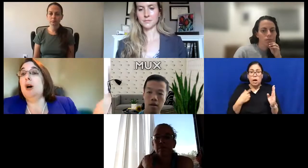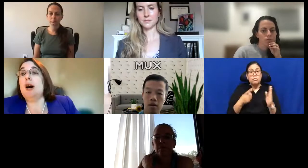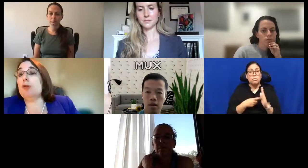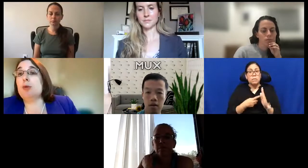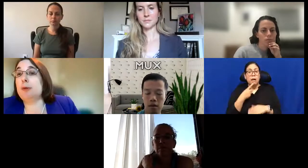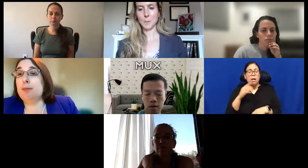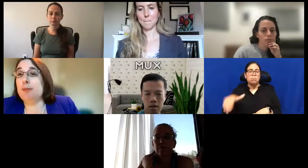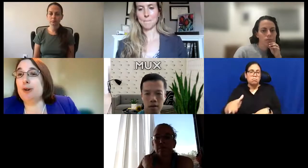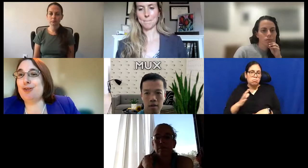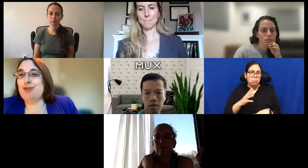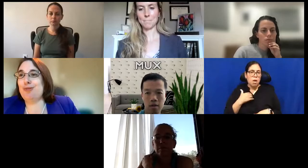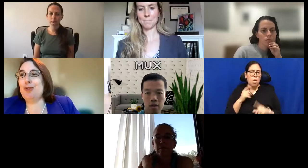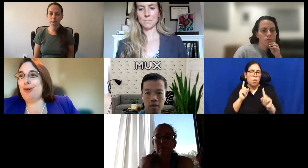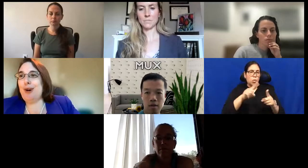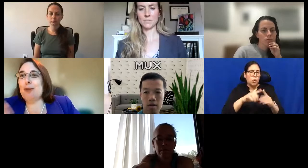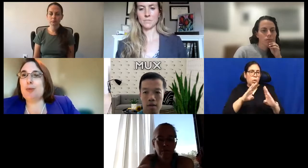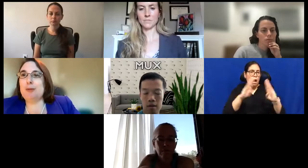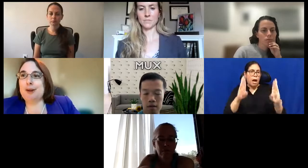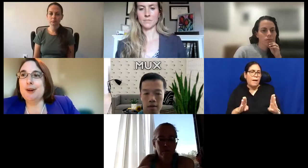to housewarming